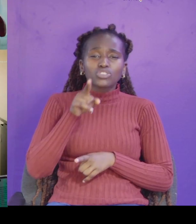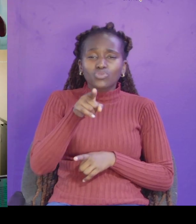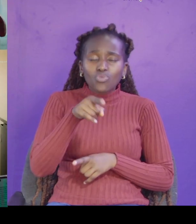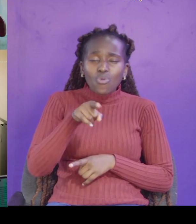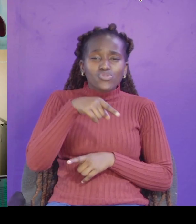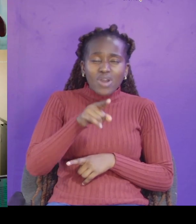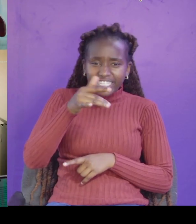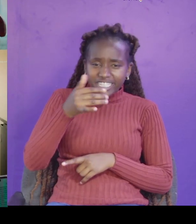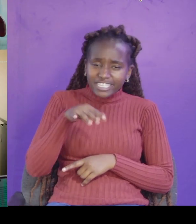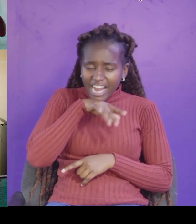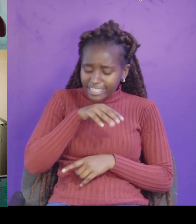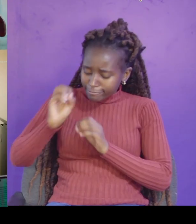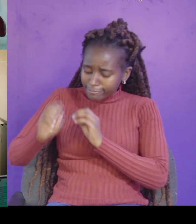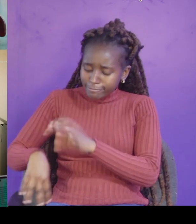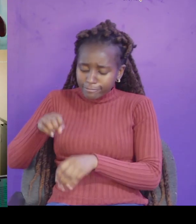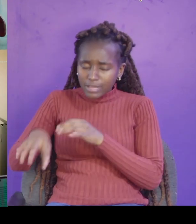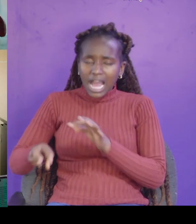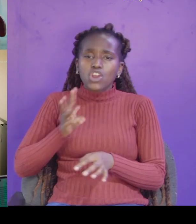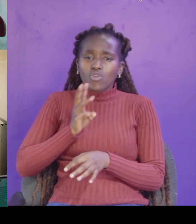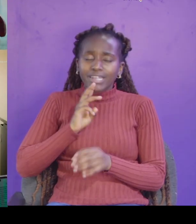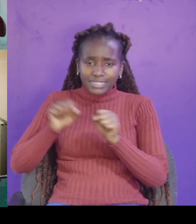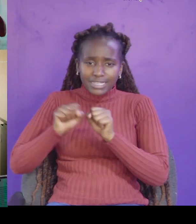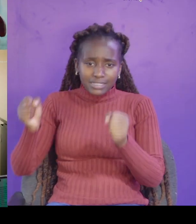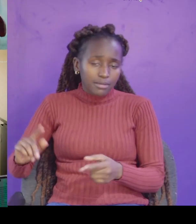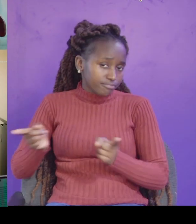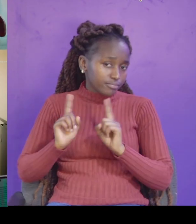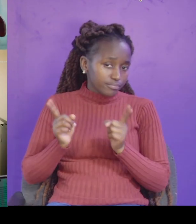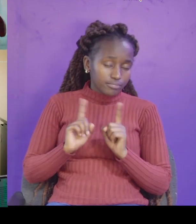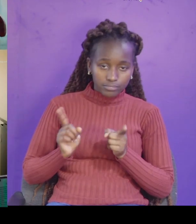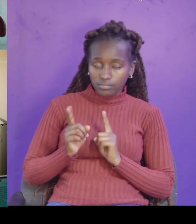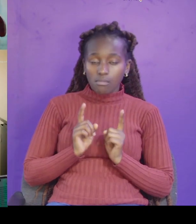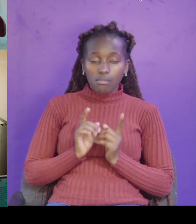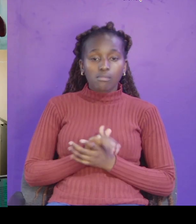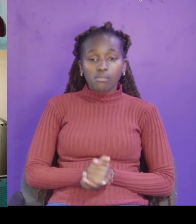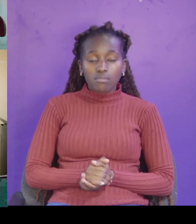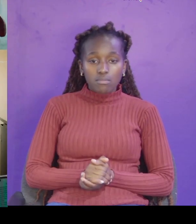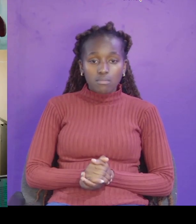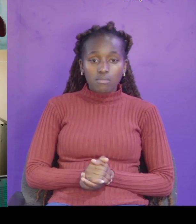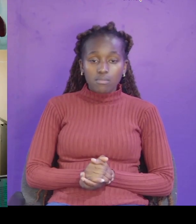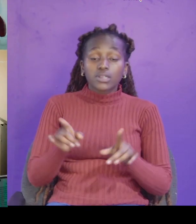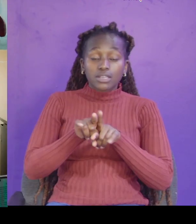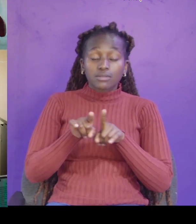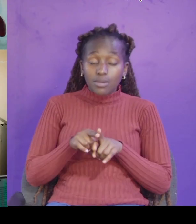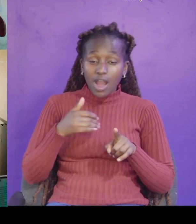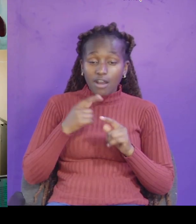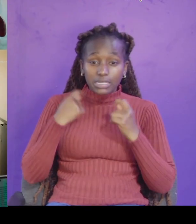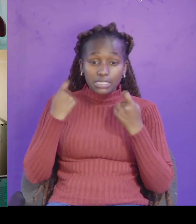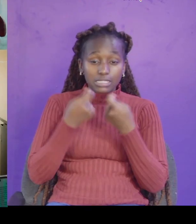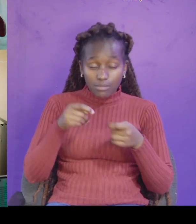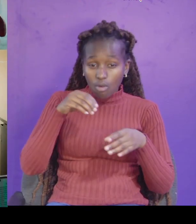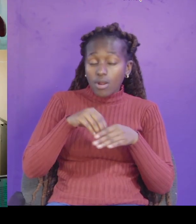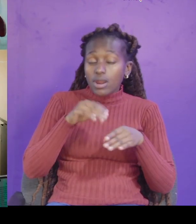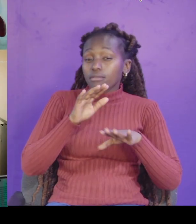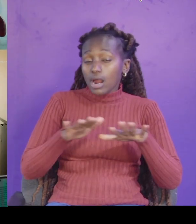the problem which we have really experienced recently. And our team are on the ground trying to unblock those drainage systems. But